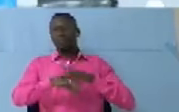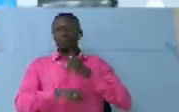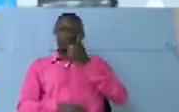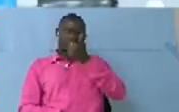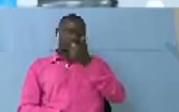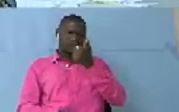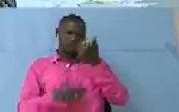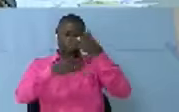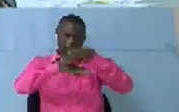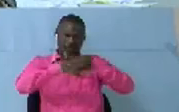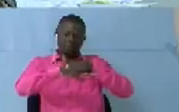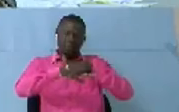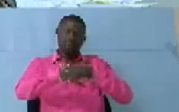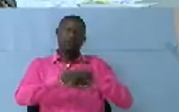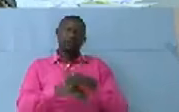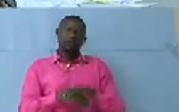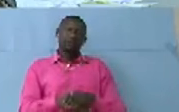After six p.m.